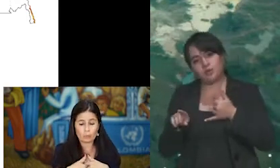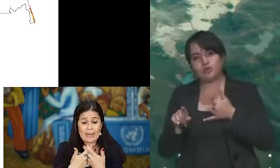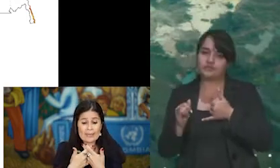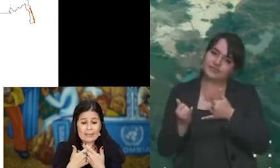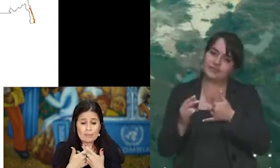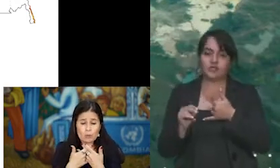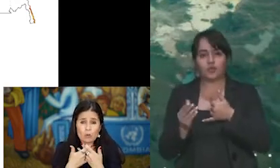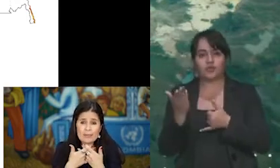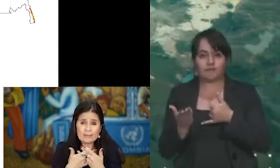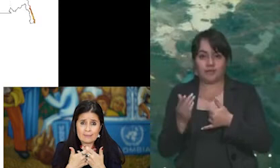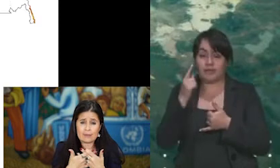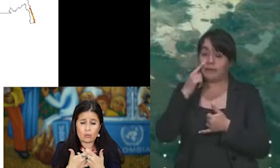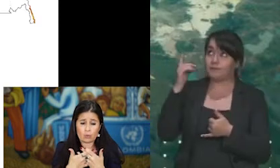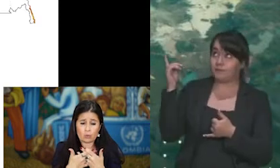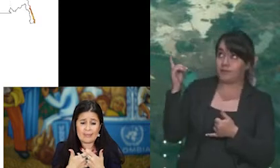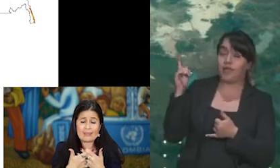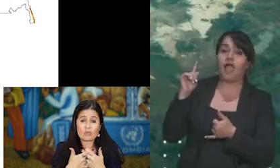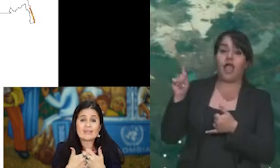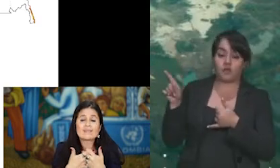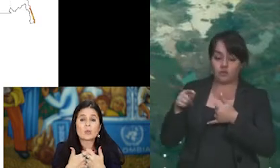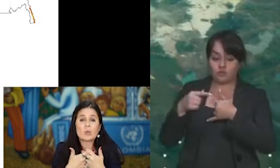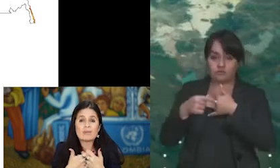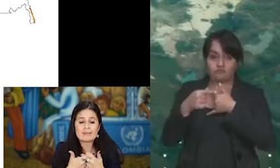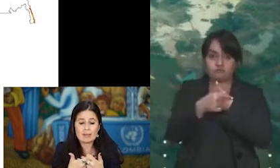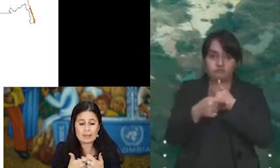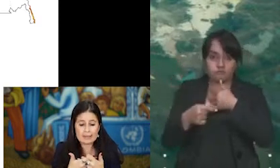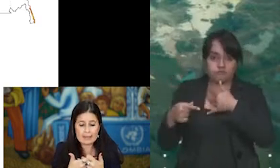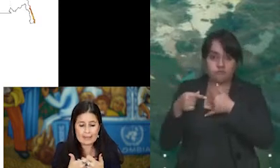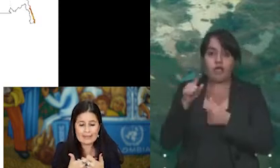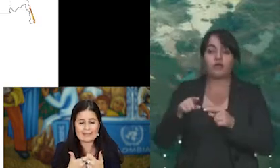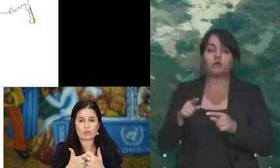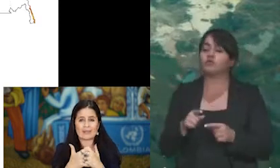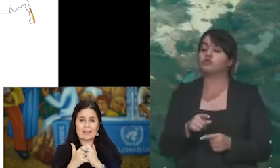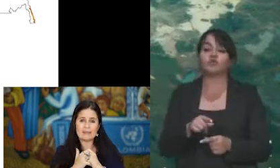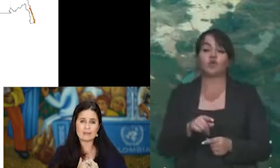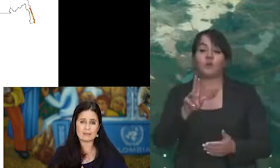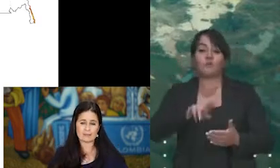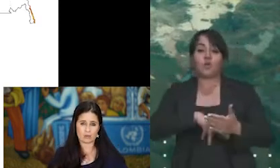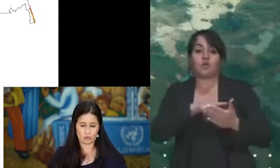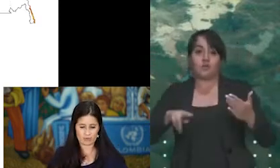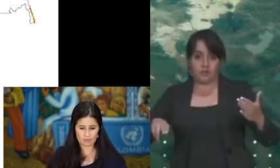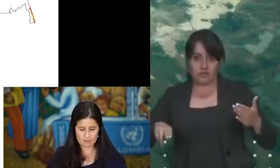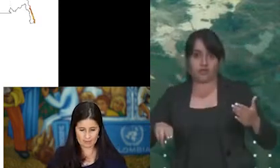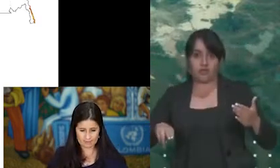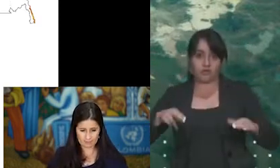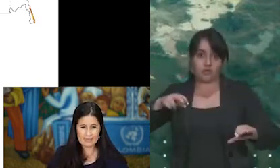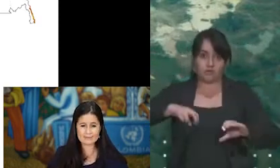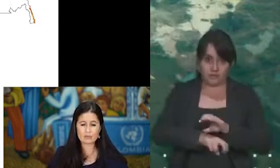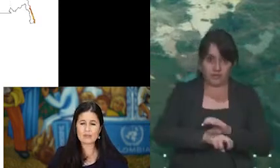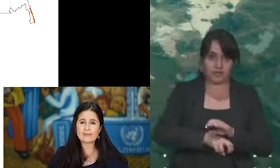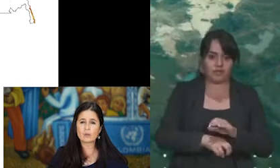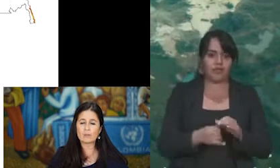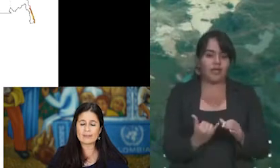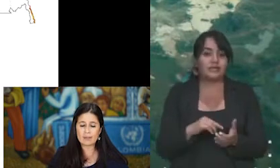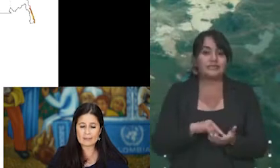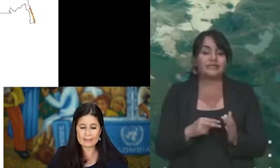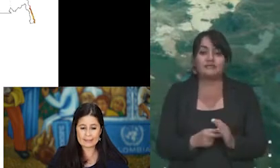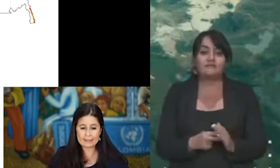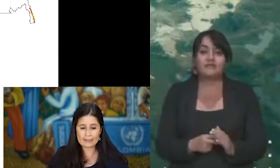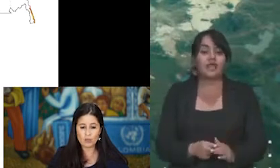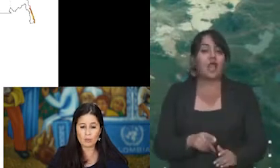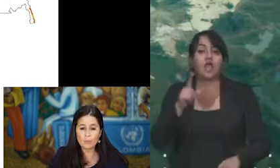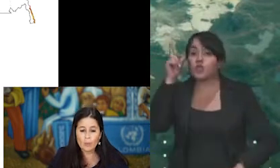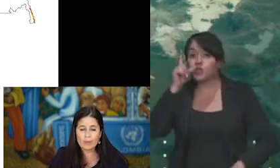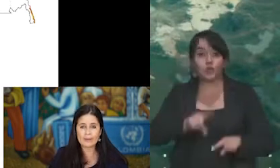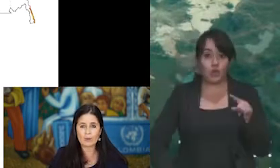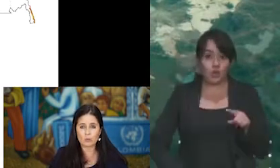we have 2 large territories, areas where we can exclude from mining and those free of sanitary restrictions. And these exclusive